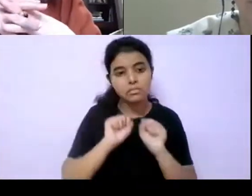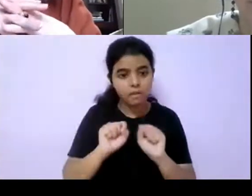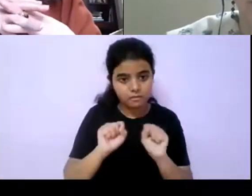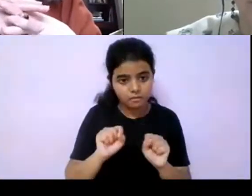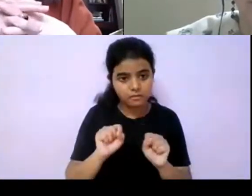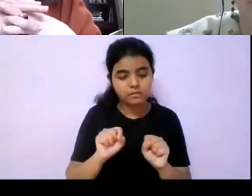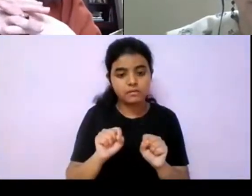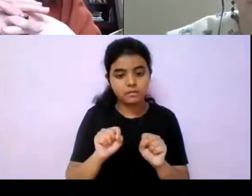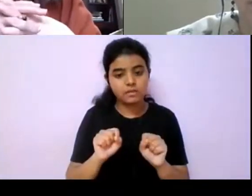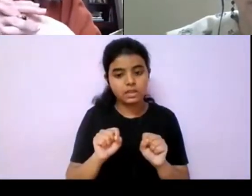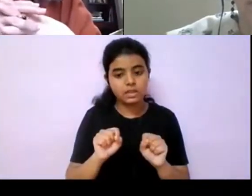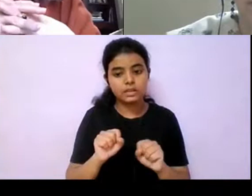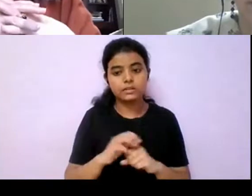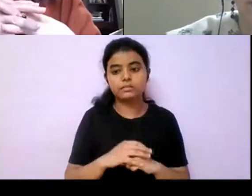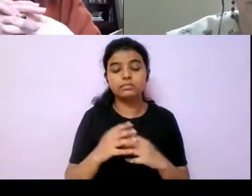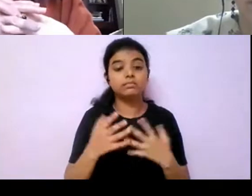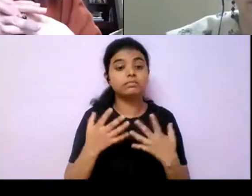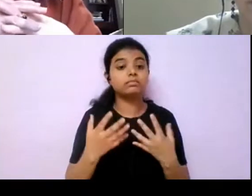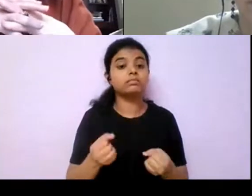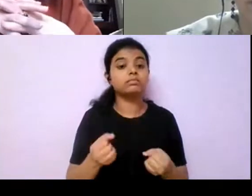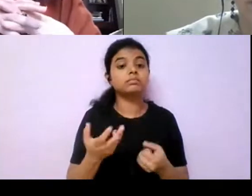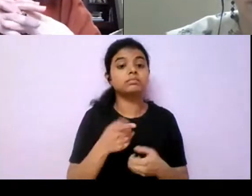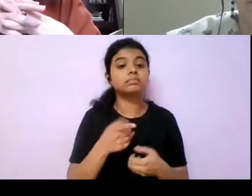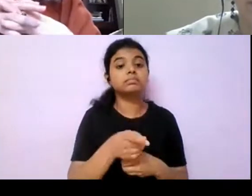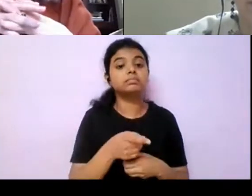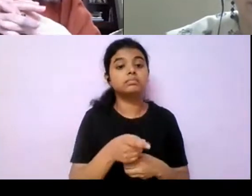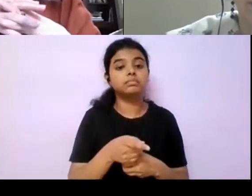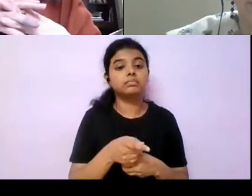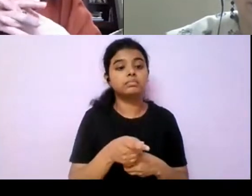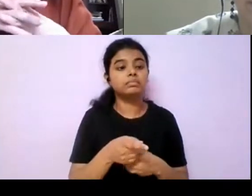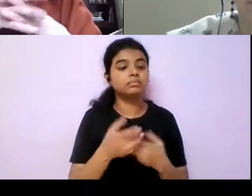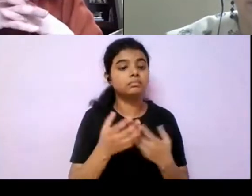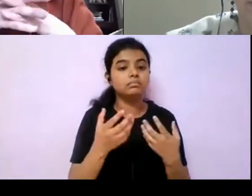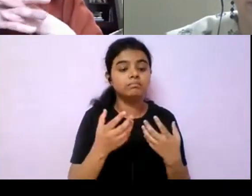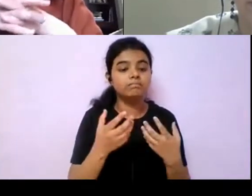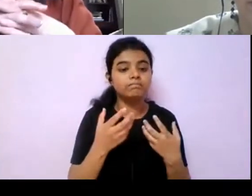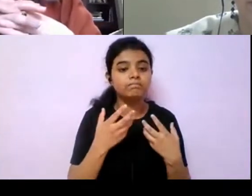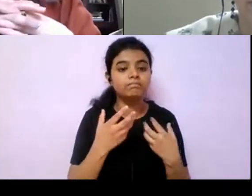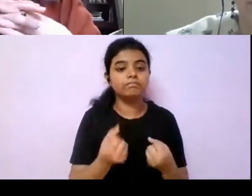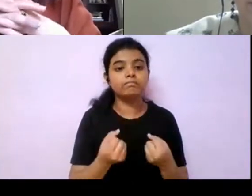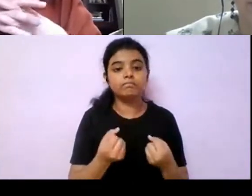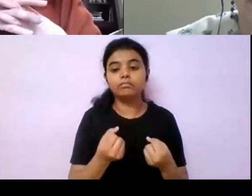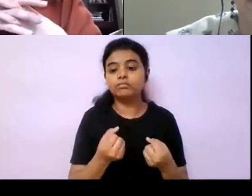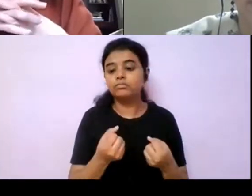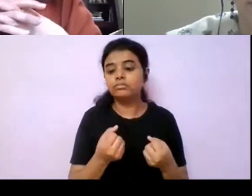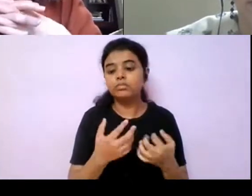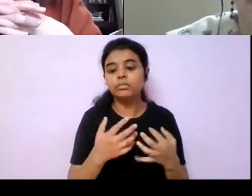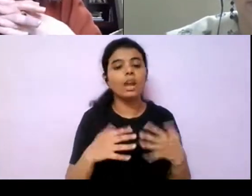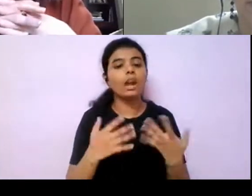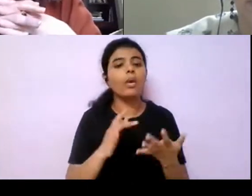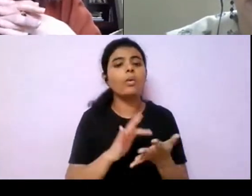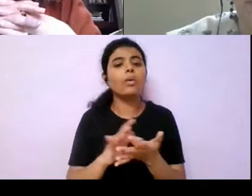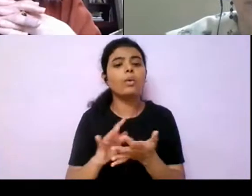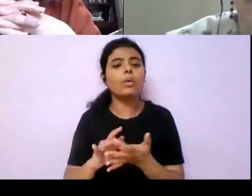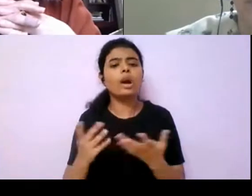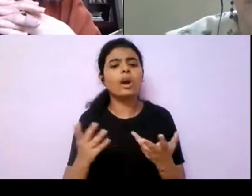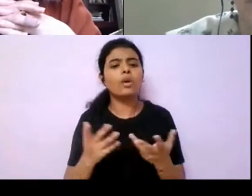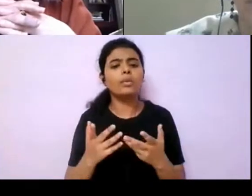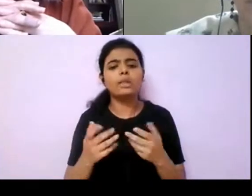one just has to be wise as to where to exert that preservative love.